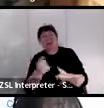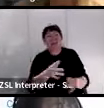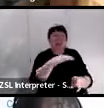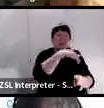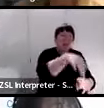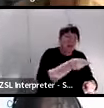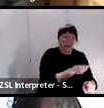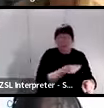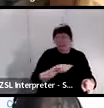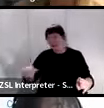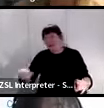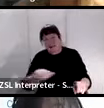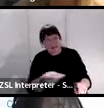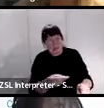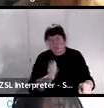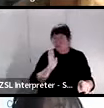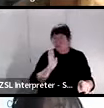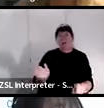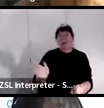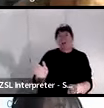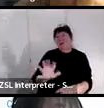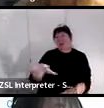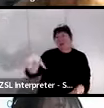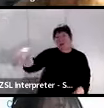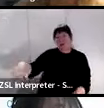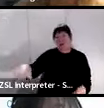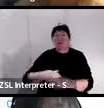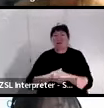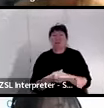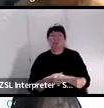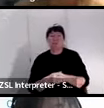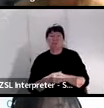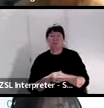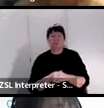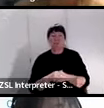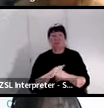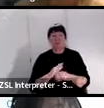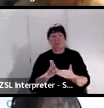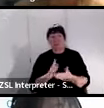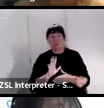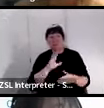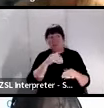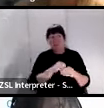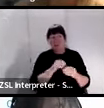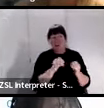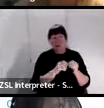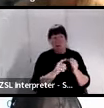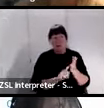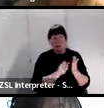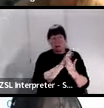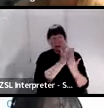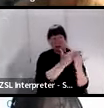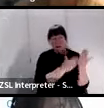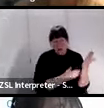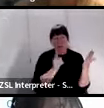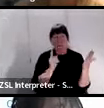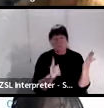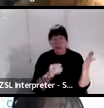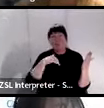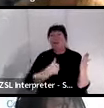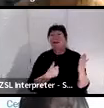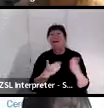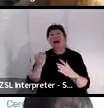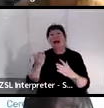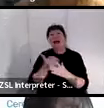entities. This may come outside the bill or through the bill, but access standards need to be developed